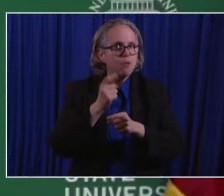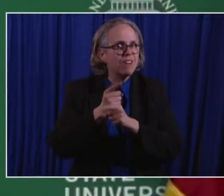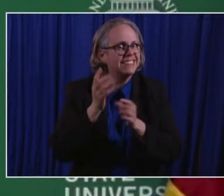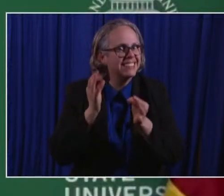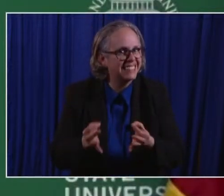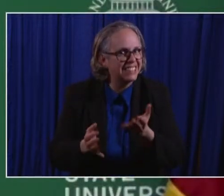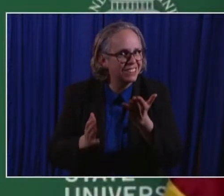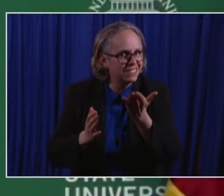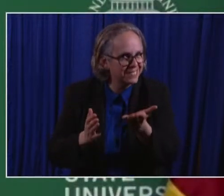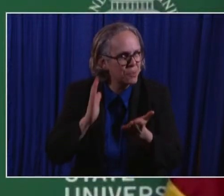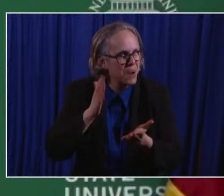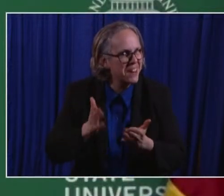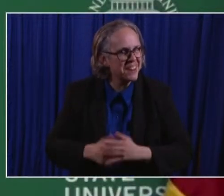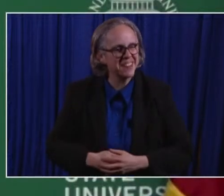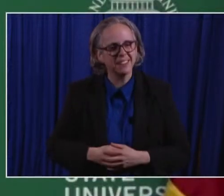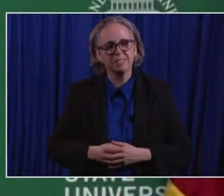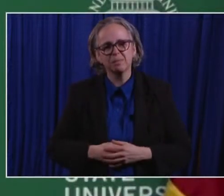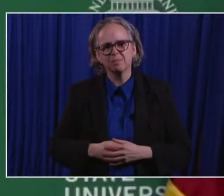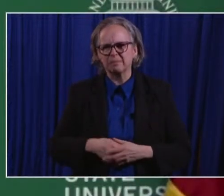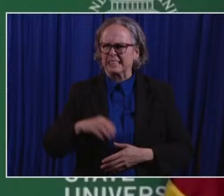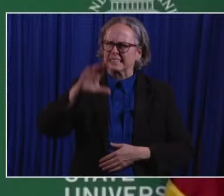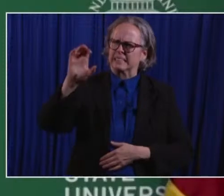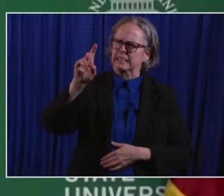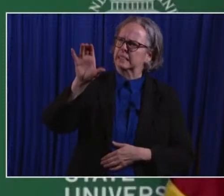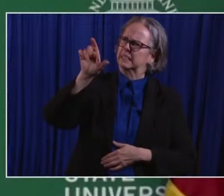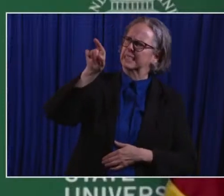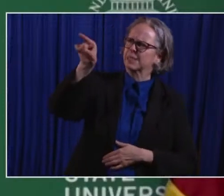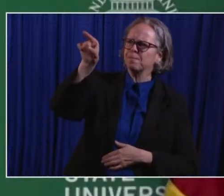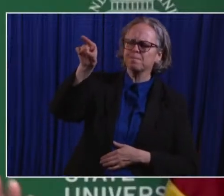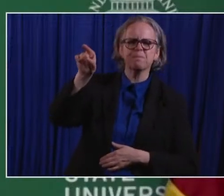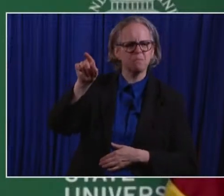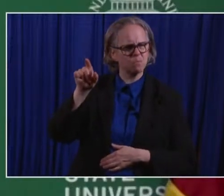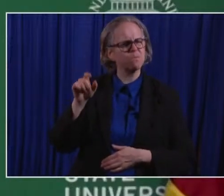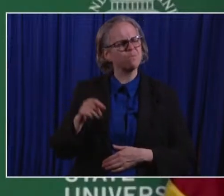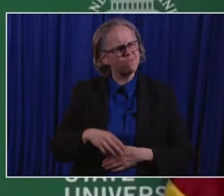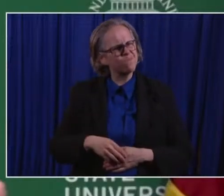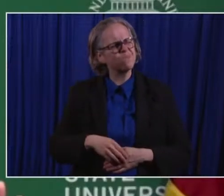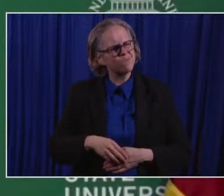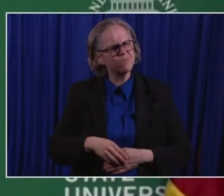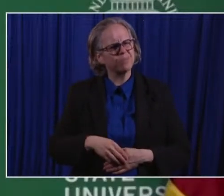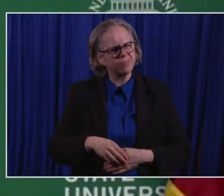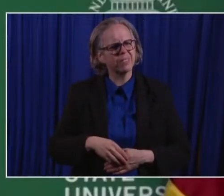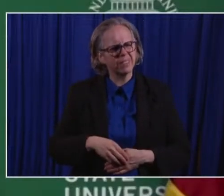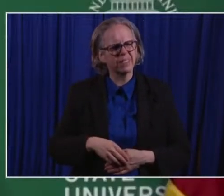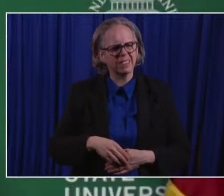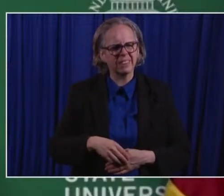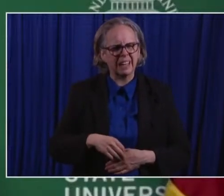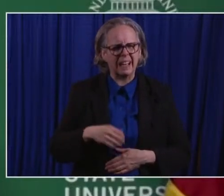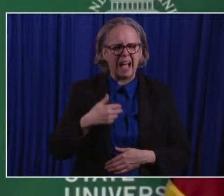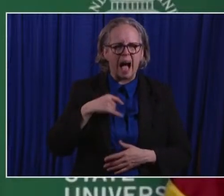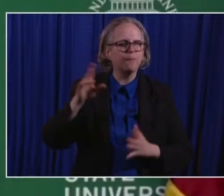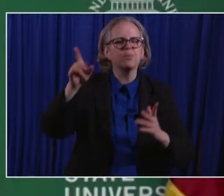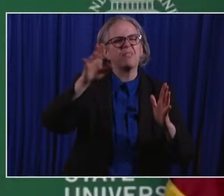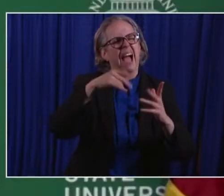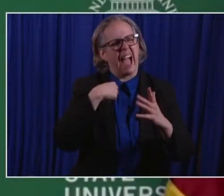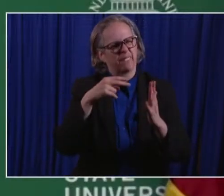the CDC did recognize, and this is, where you have to read into it or read